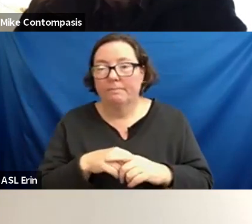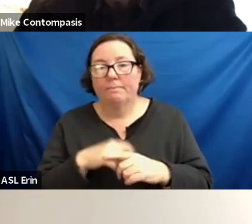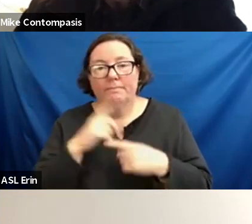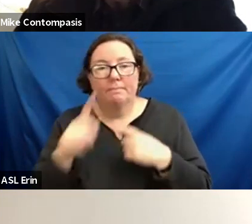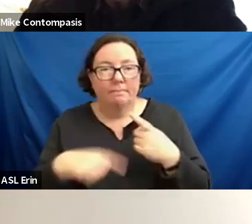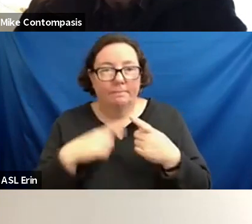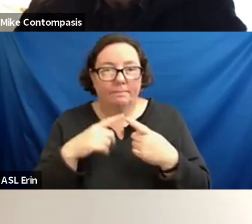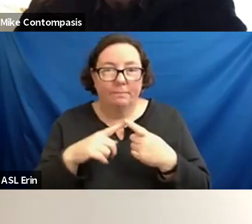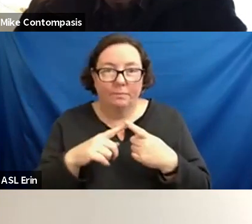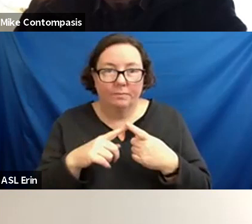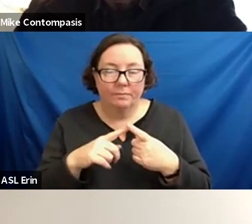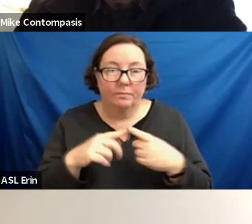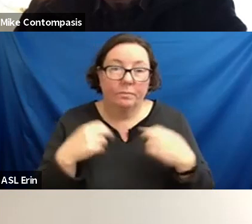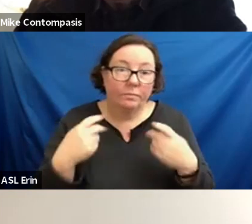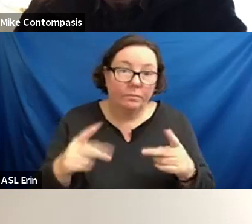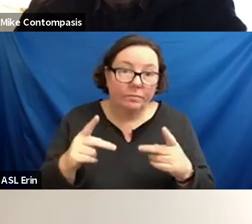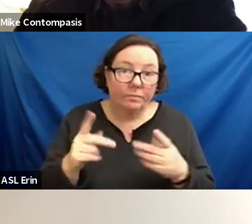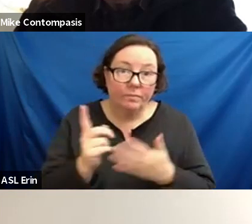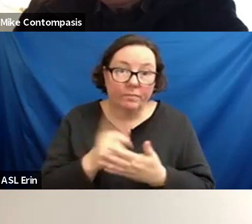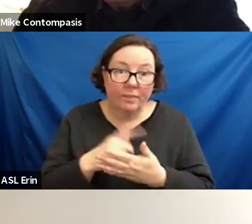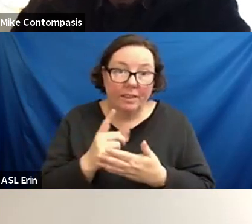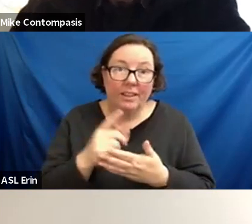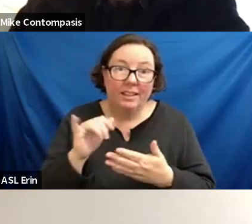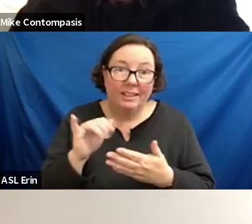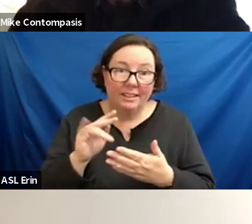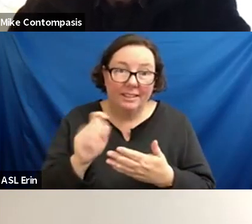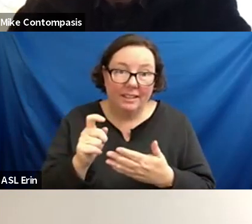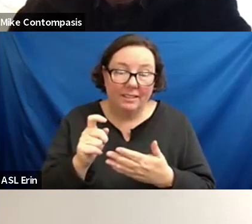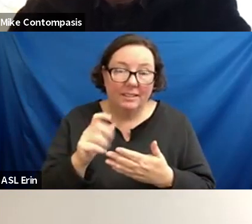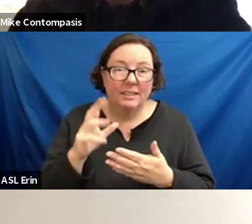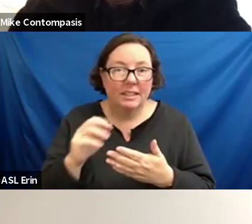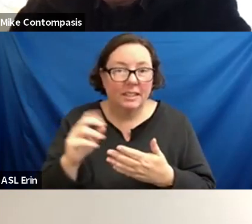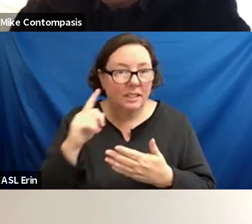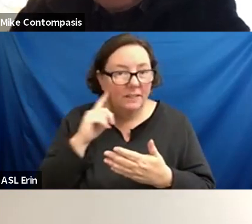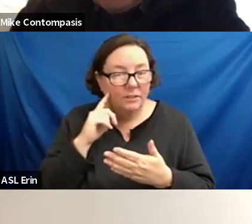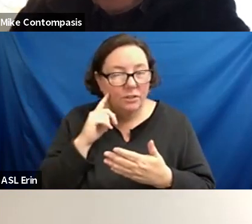about the opportunity index, and I've heard,